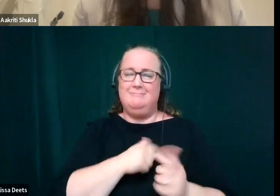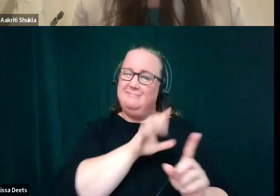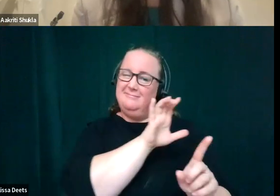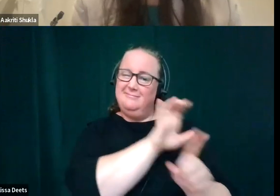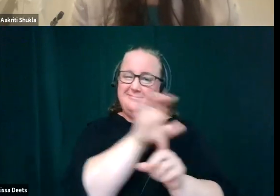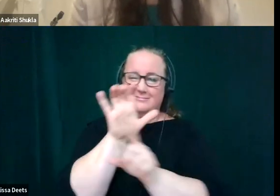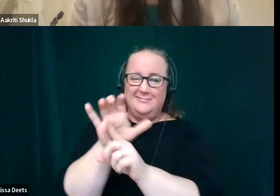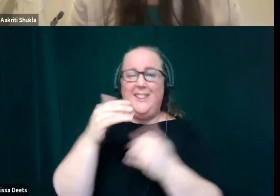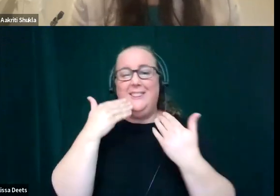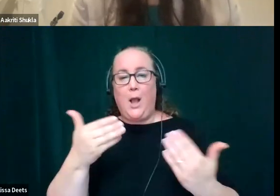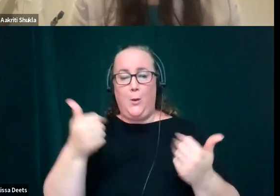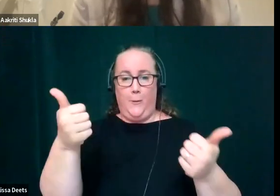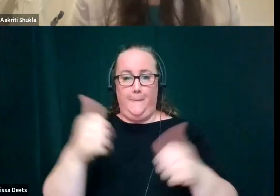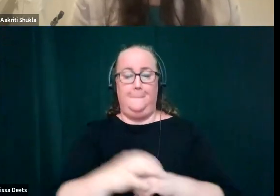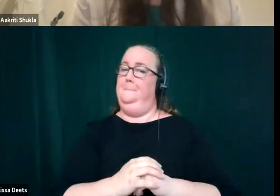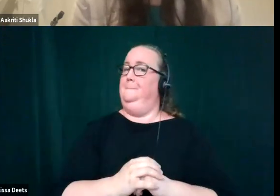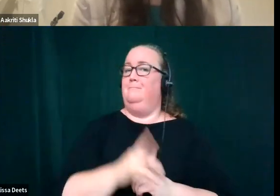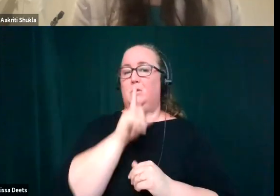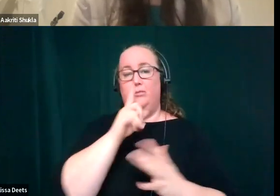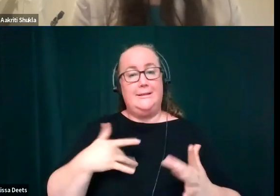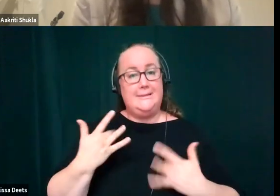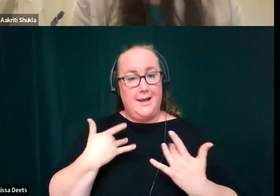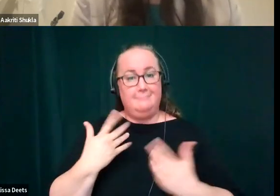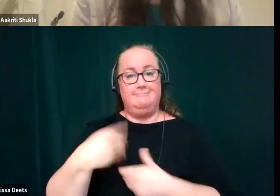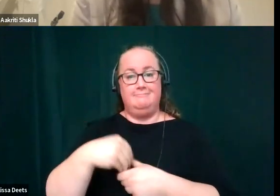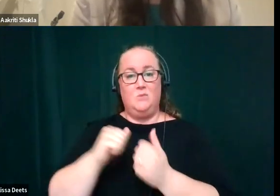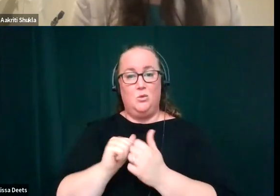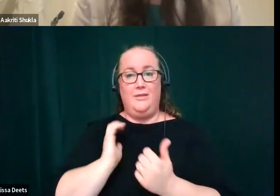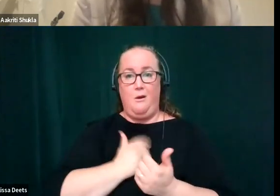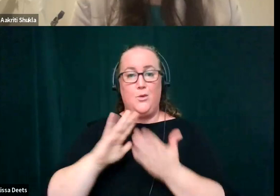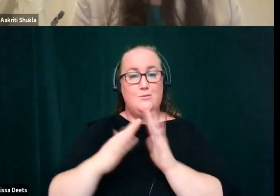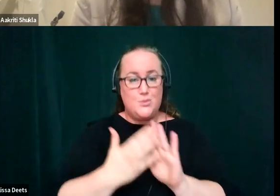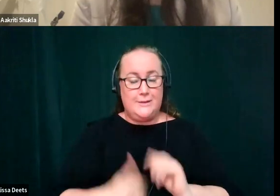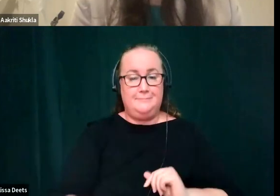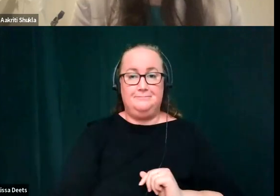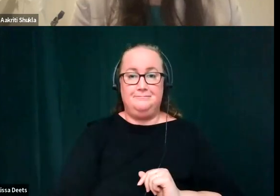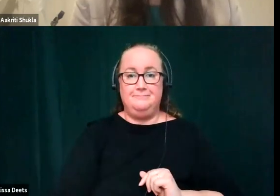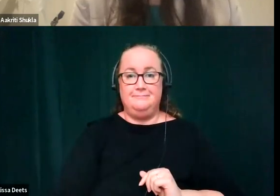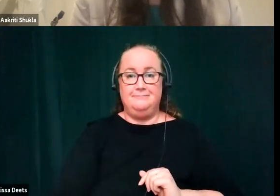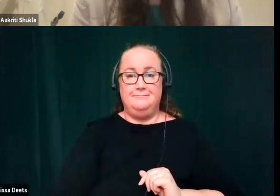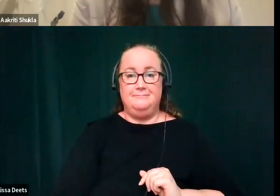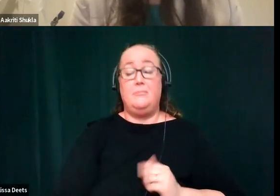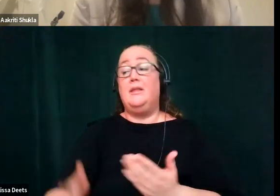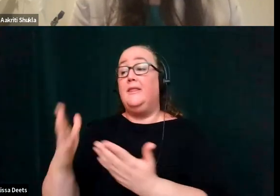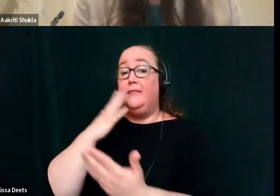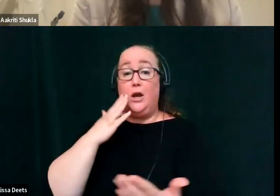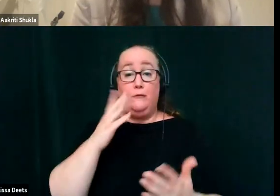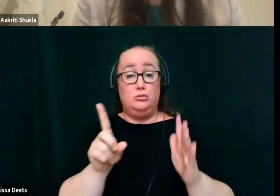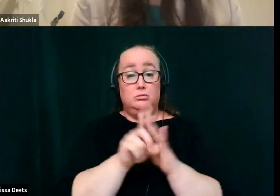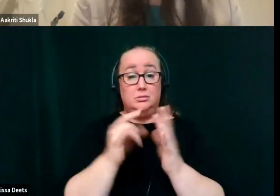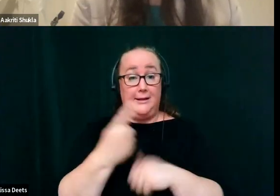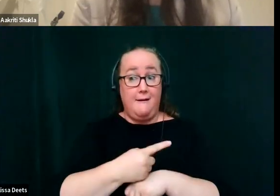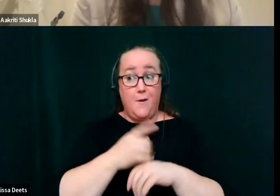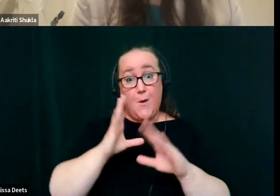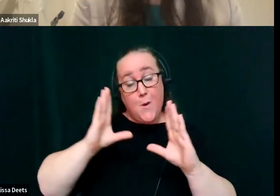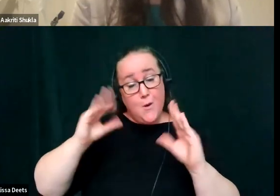so thankful and excited for having you both in our community. Thank you for everybody for attending. I hope that this was a